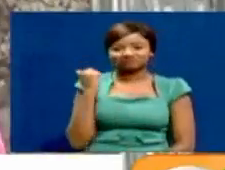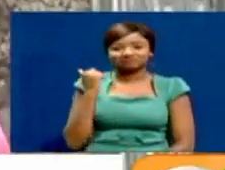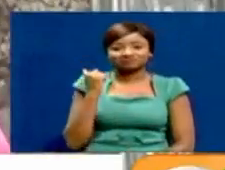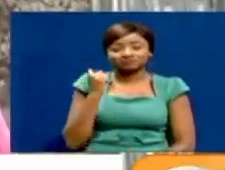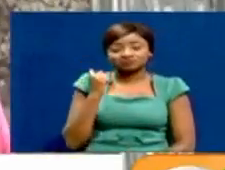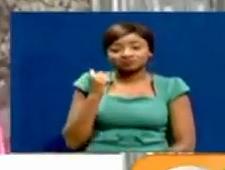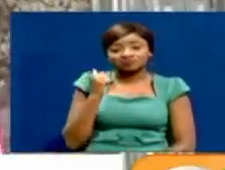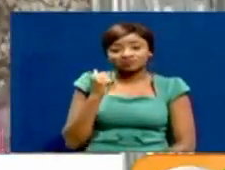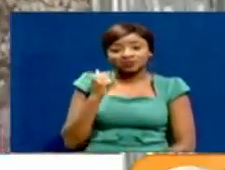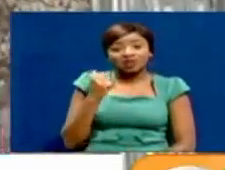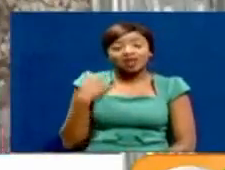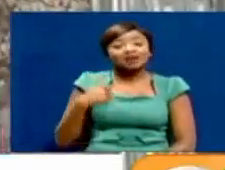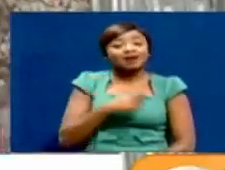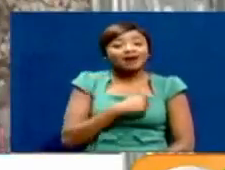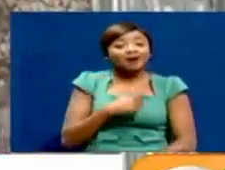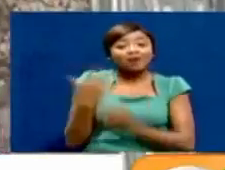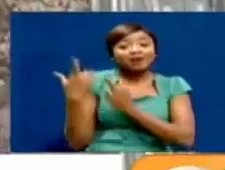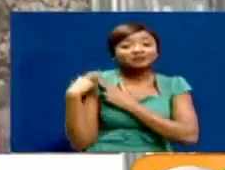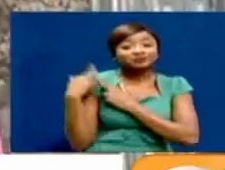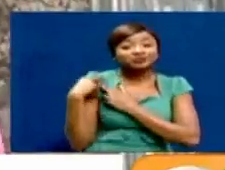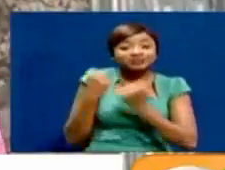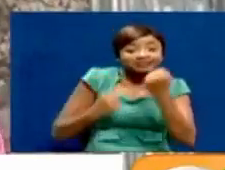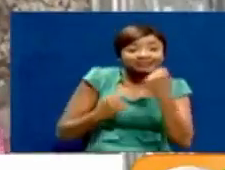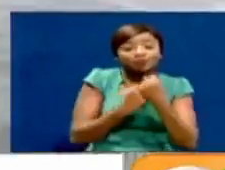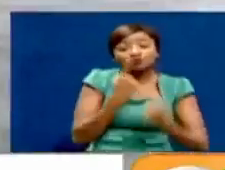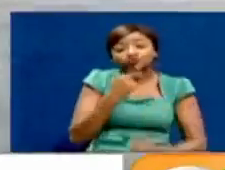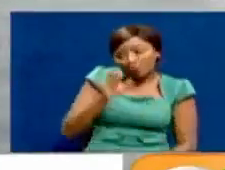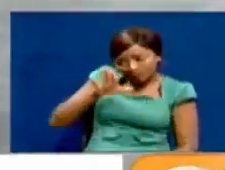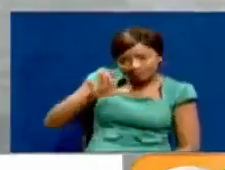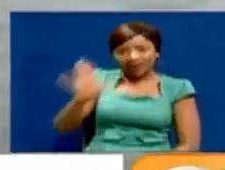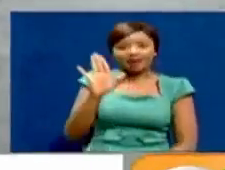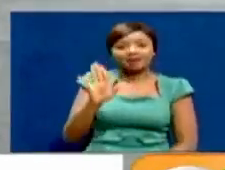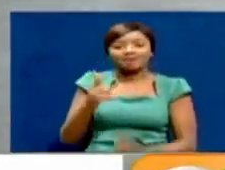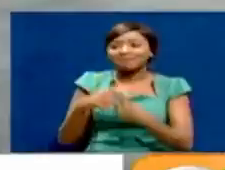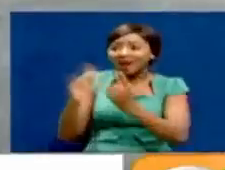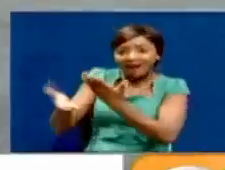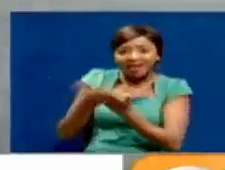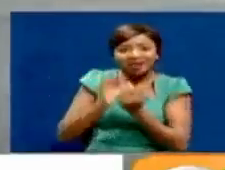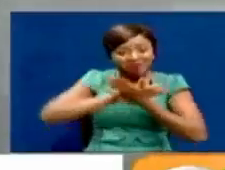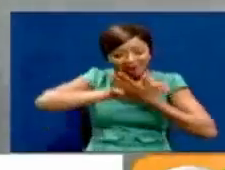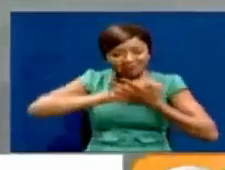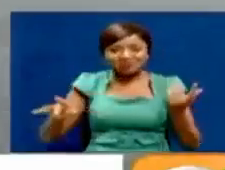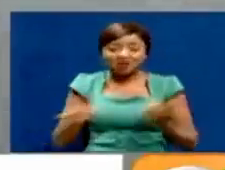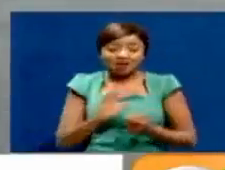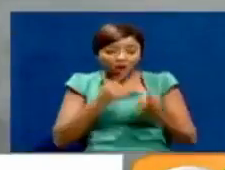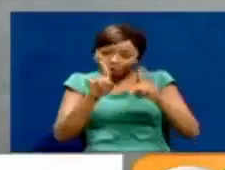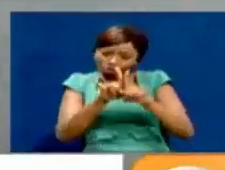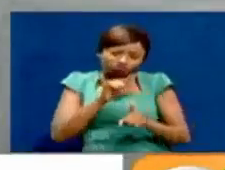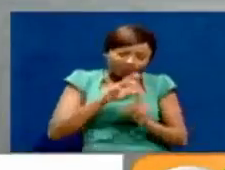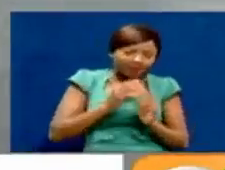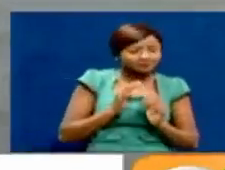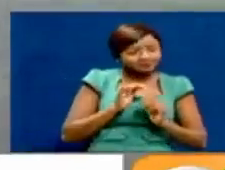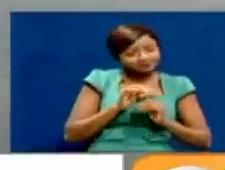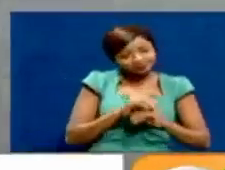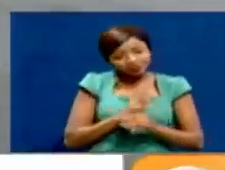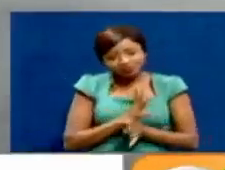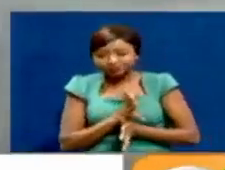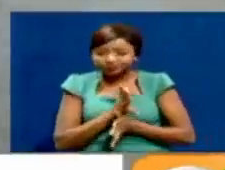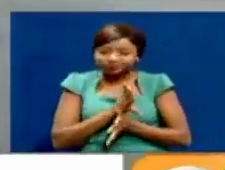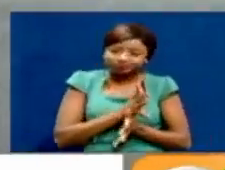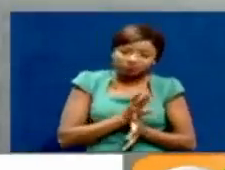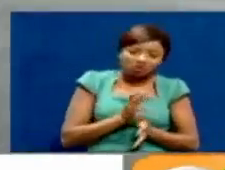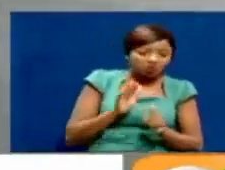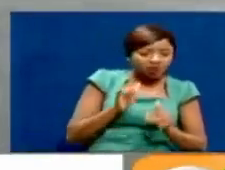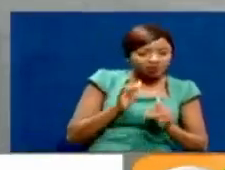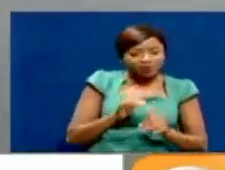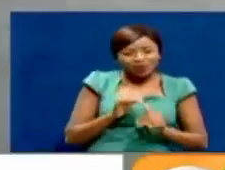Na msaada wetu baharini sisi ni Kenya Navy ndio waweza kutusaidia. He says they remained hopeful that help will come their way. And